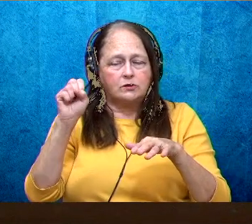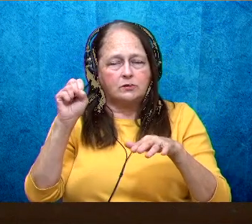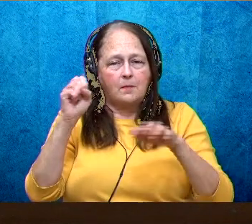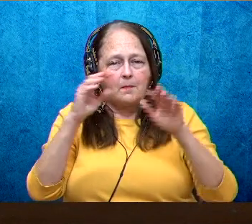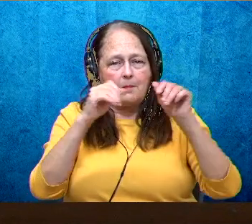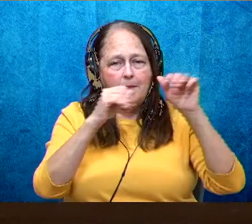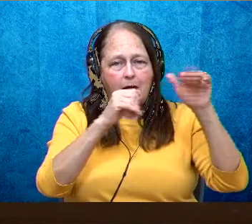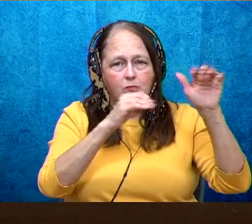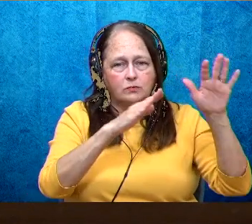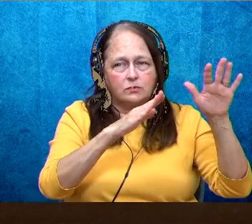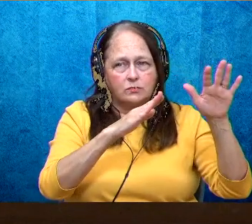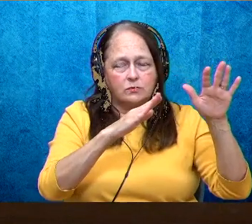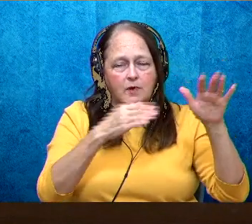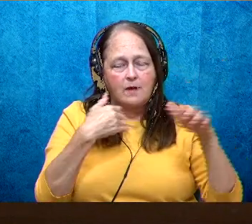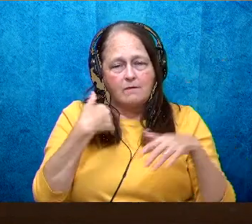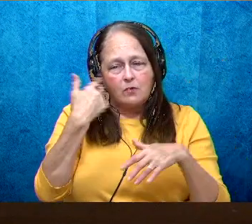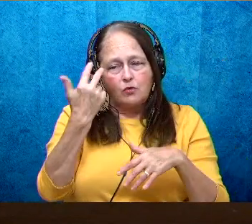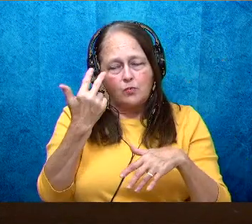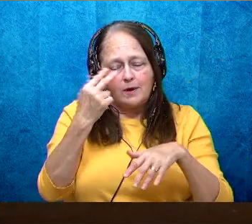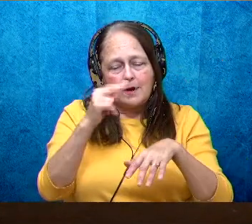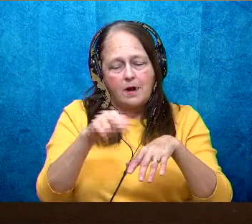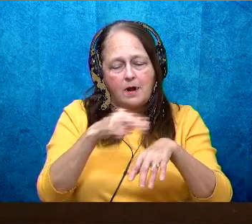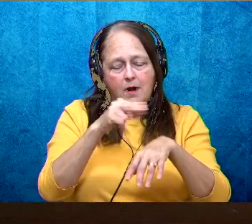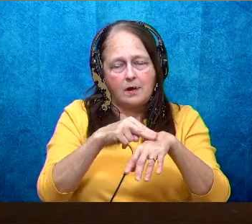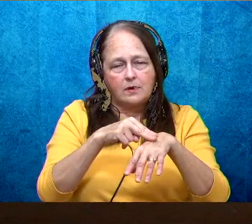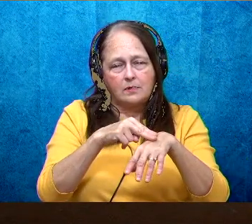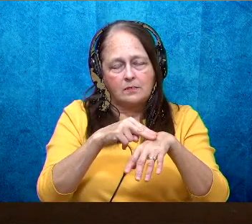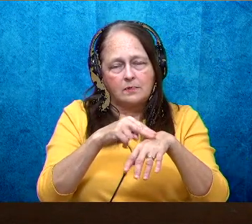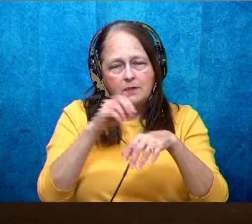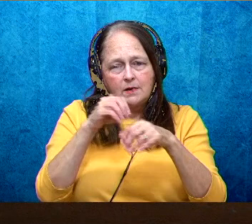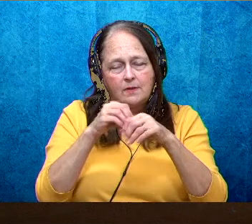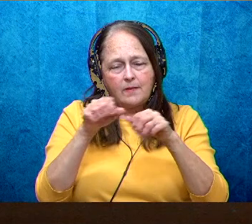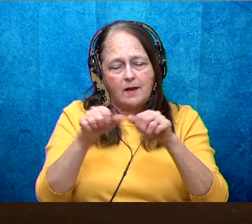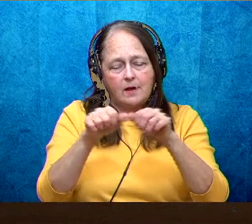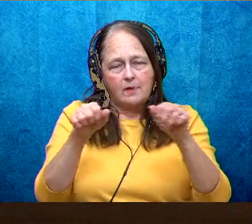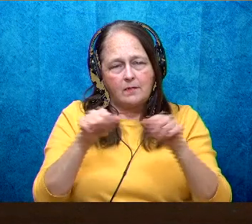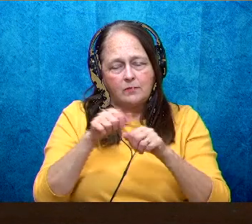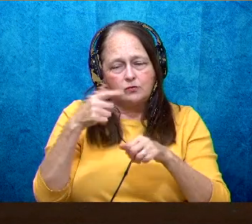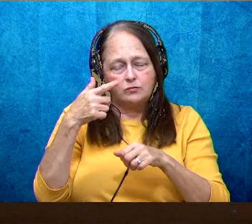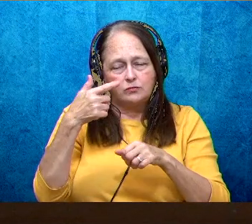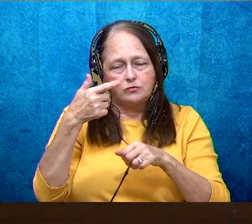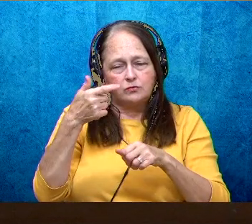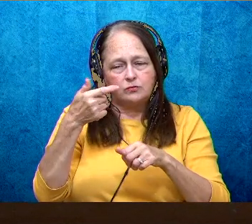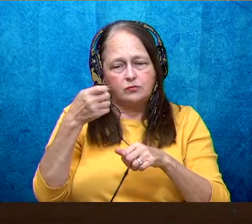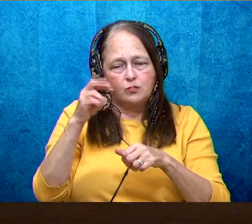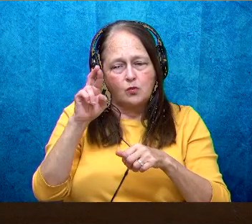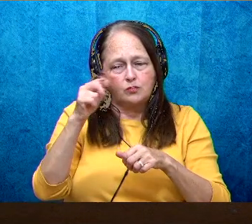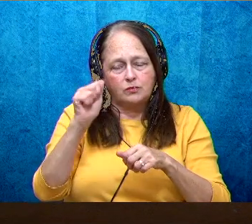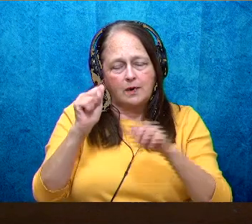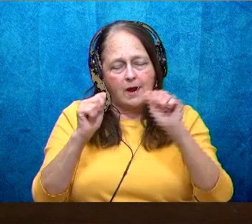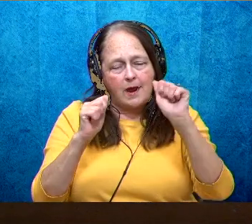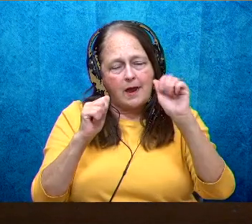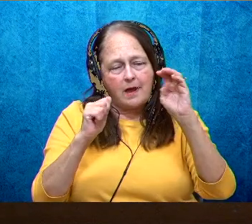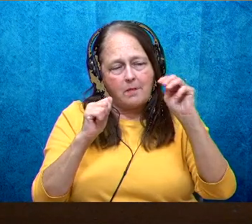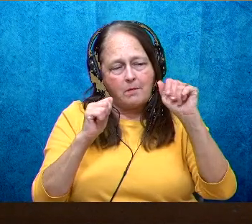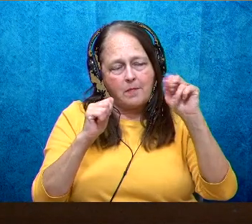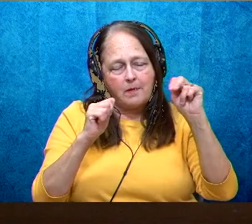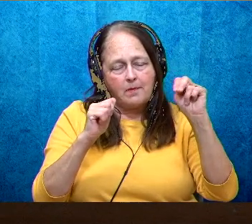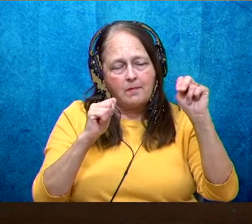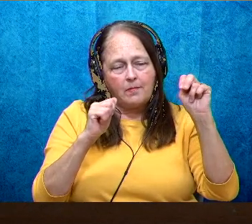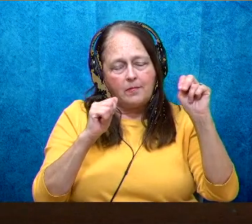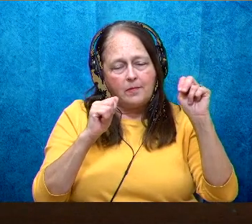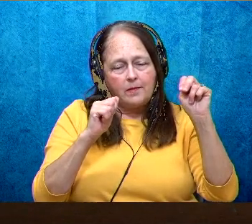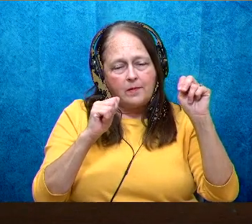you remember, we had those 3 nations that are found in this area, Georgia, Armenia, and Azerbaijan. They're named